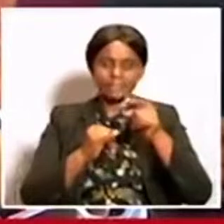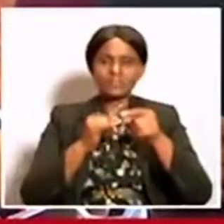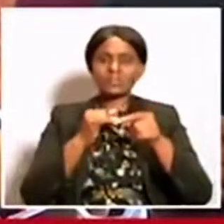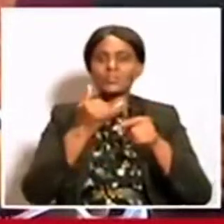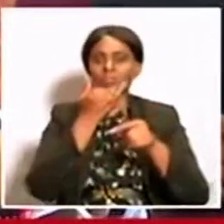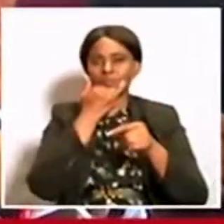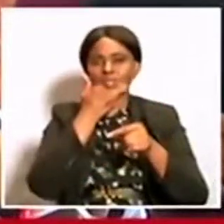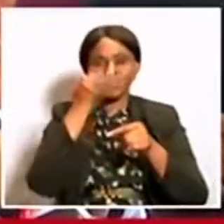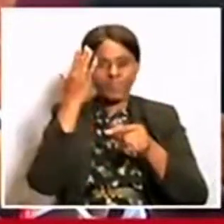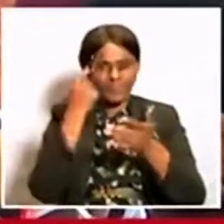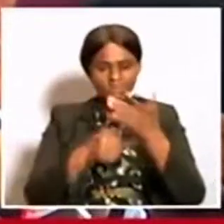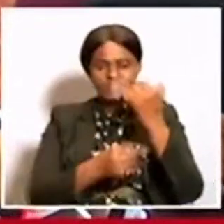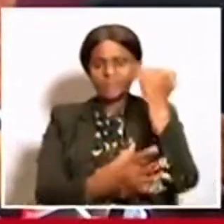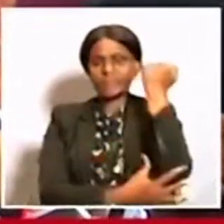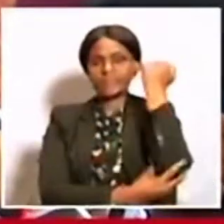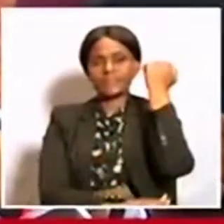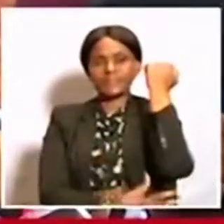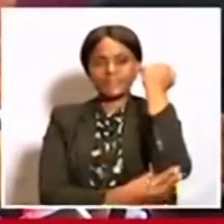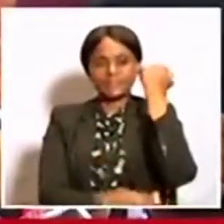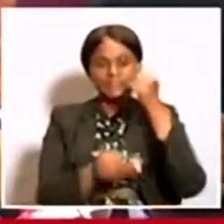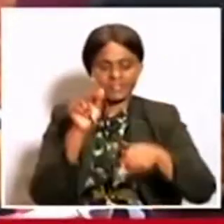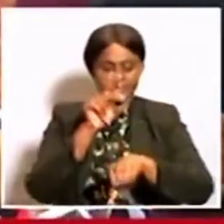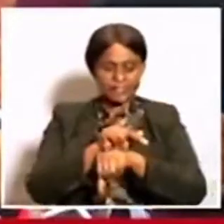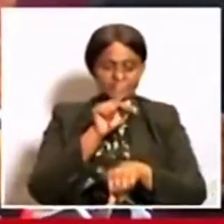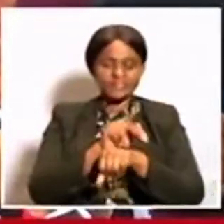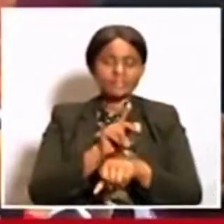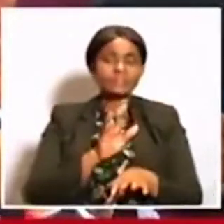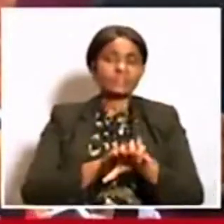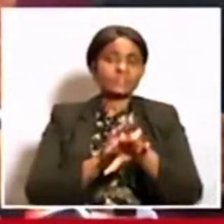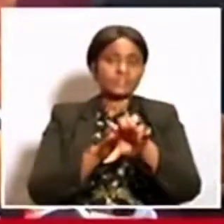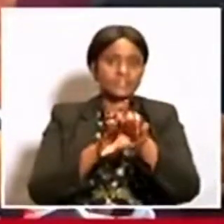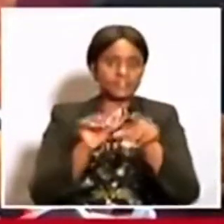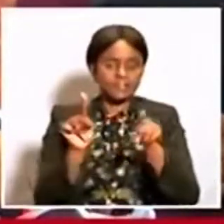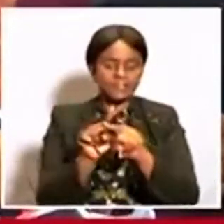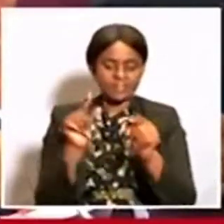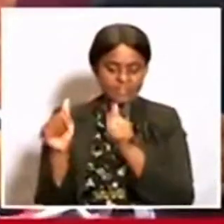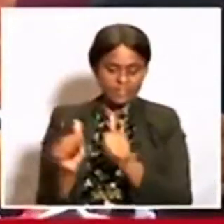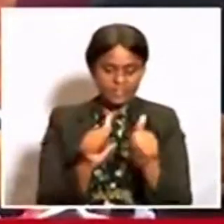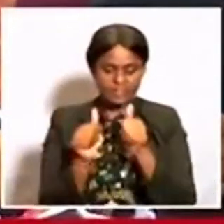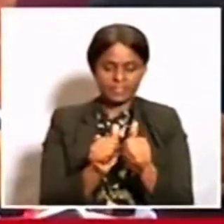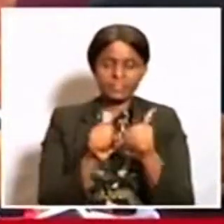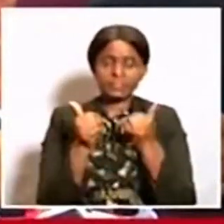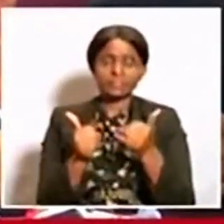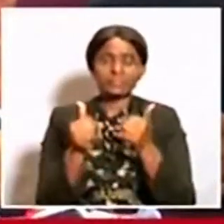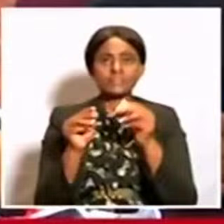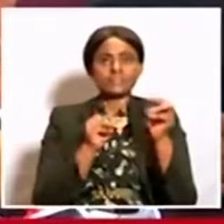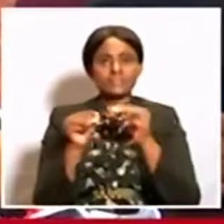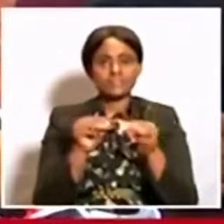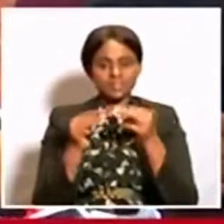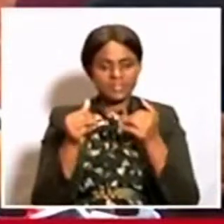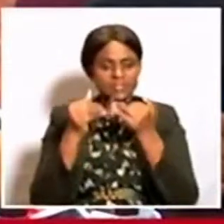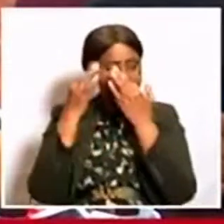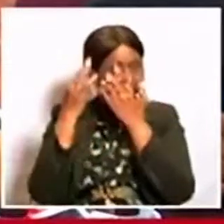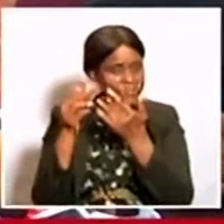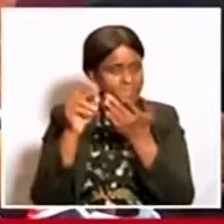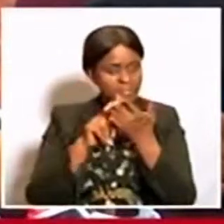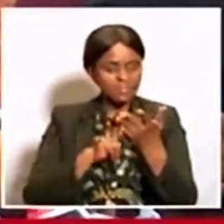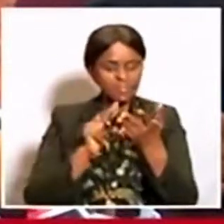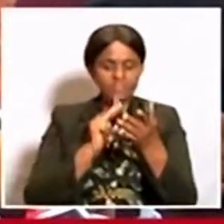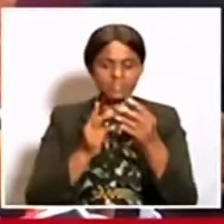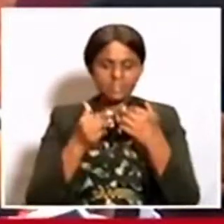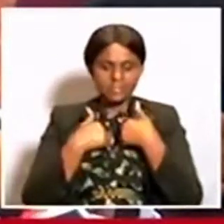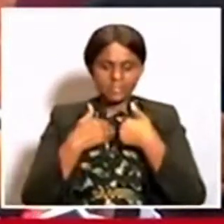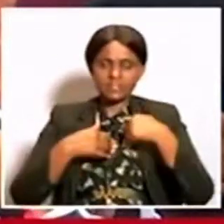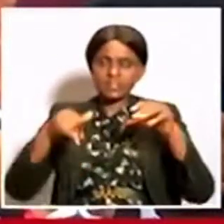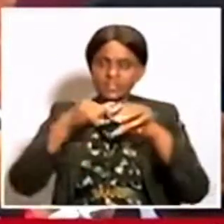by poor project tracking. Action taken. Management wishes to report that we have engaged